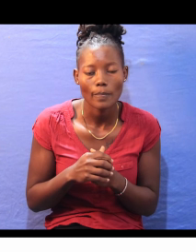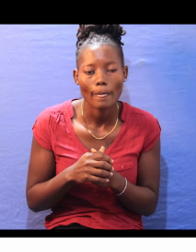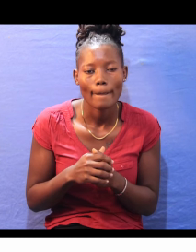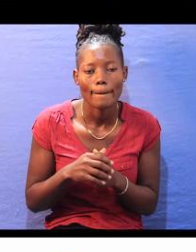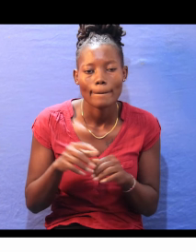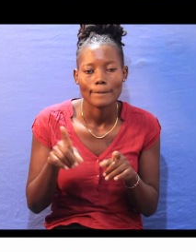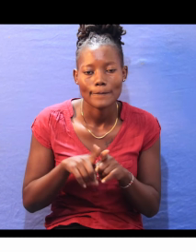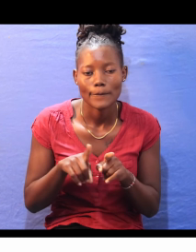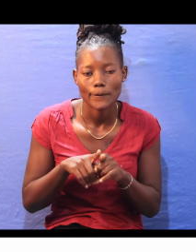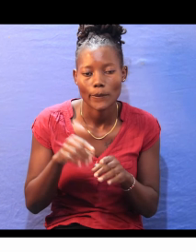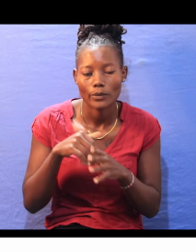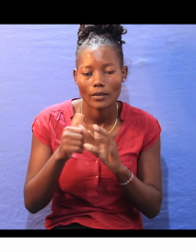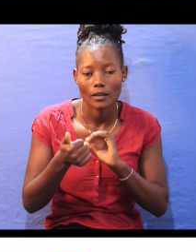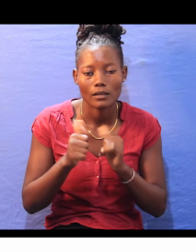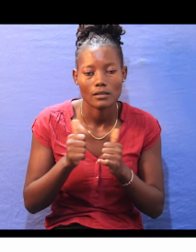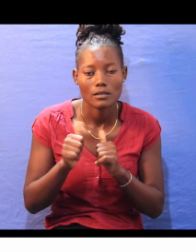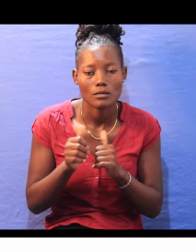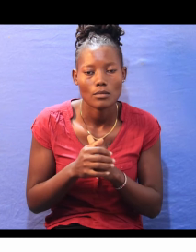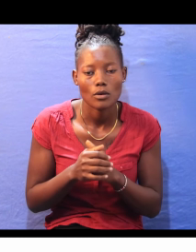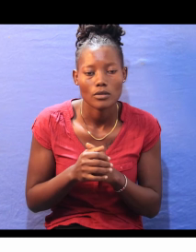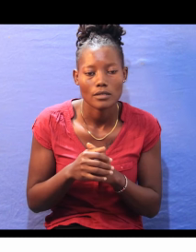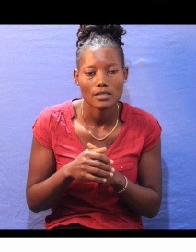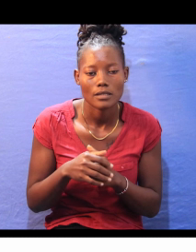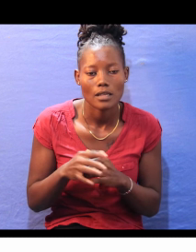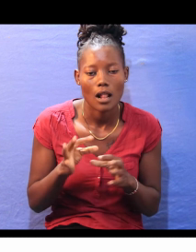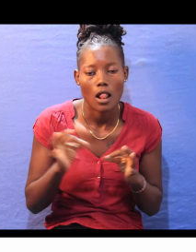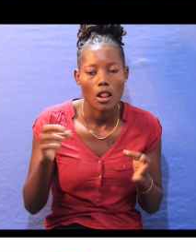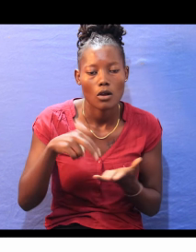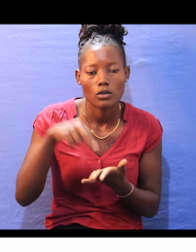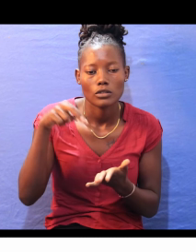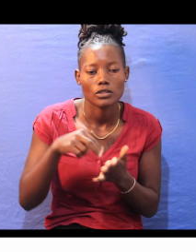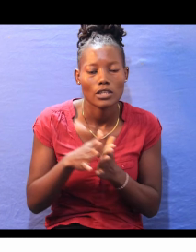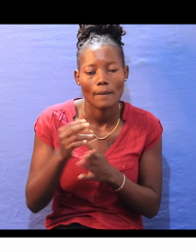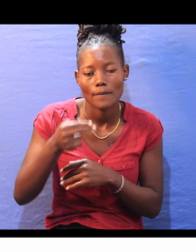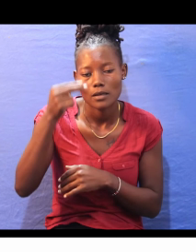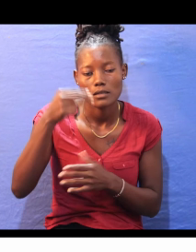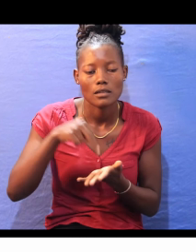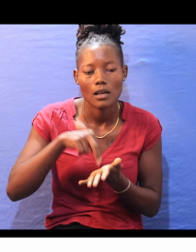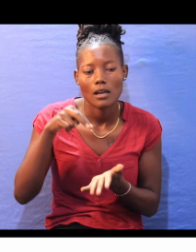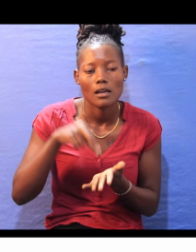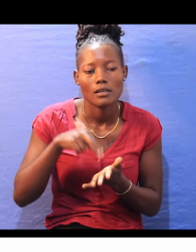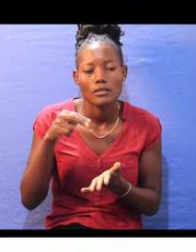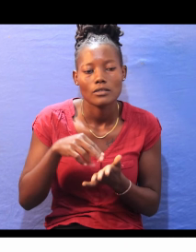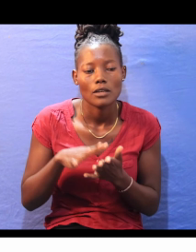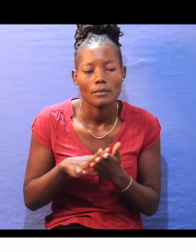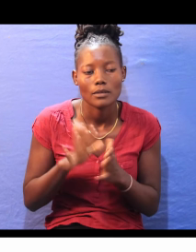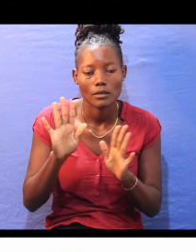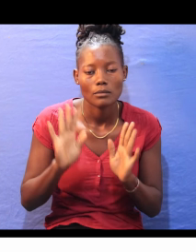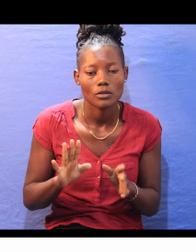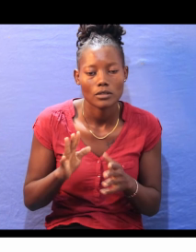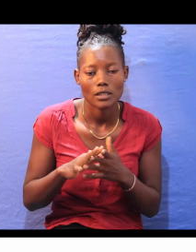And in sports, long jumping, high jumping, that penultimate step, and then the takeoff.